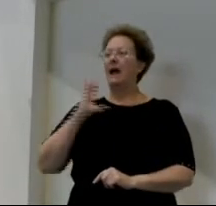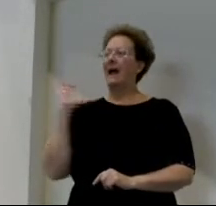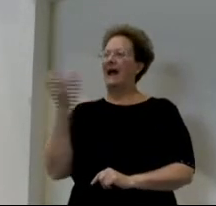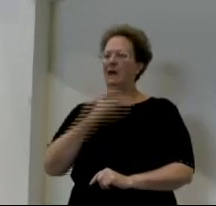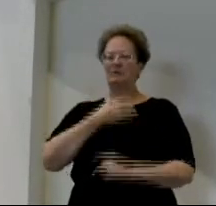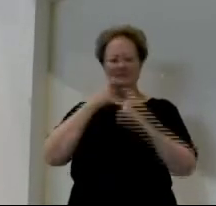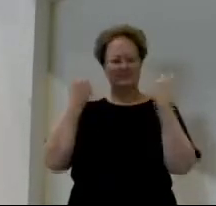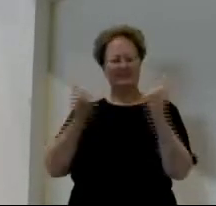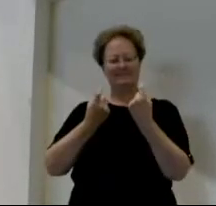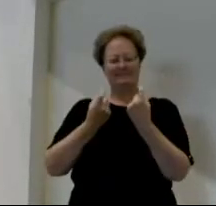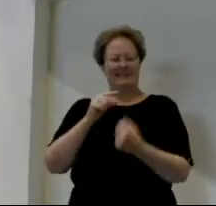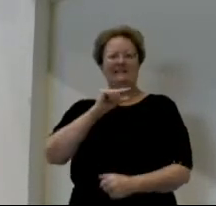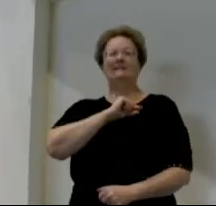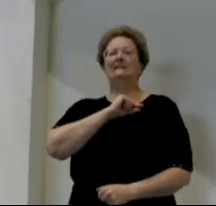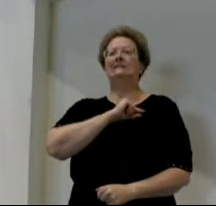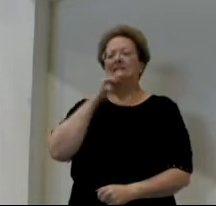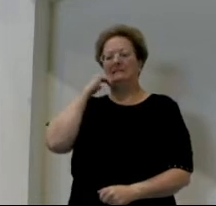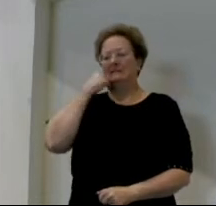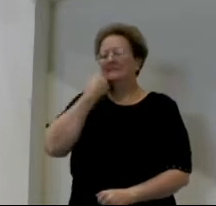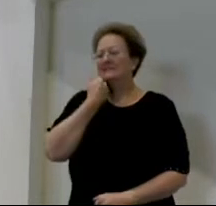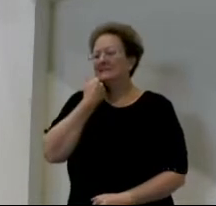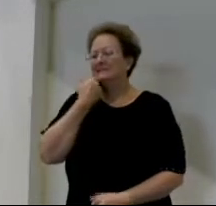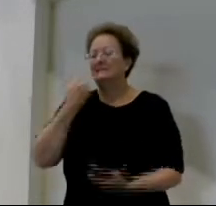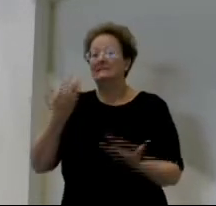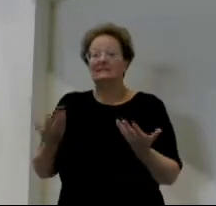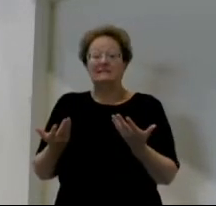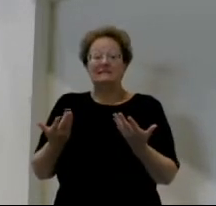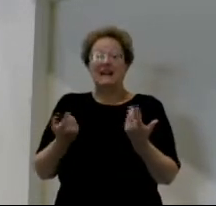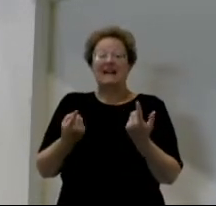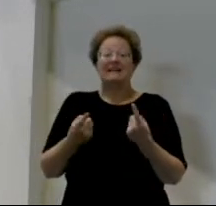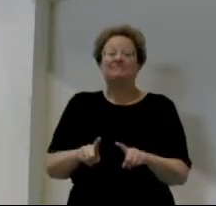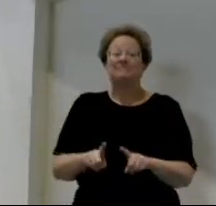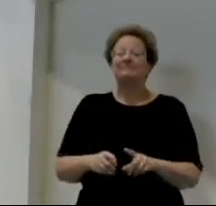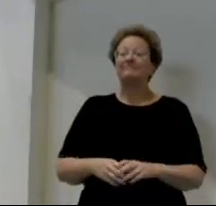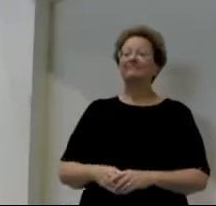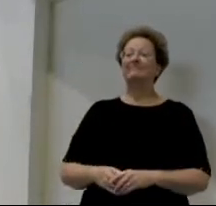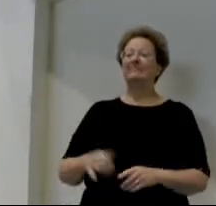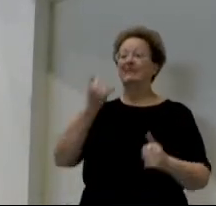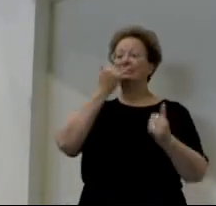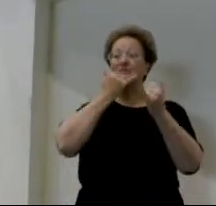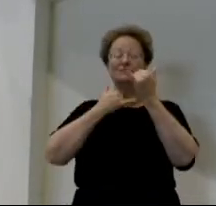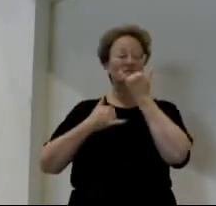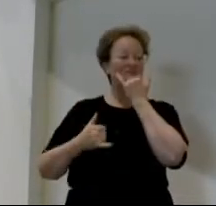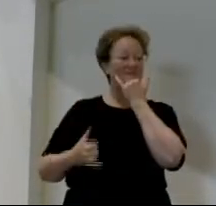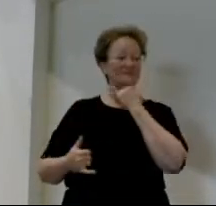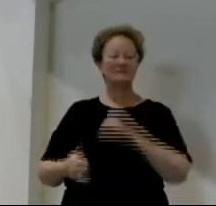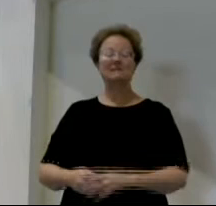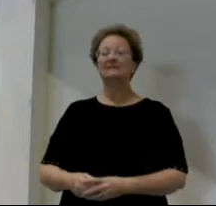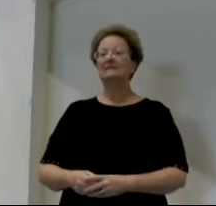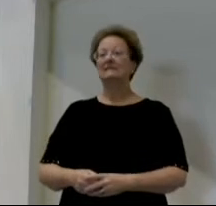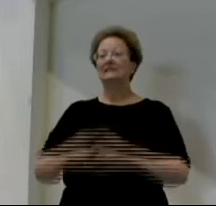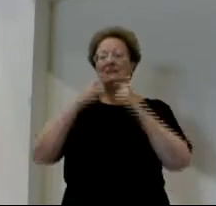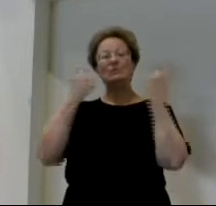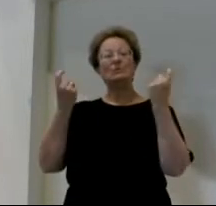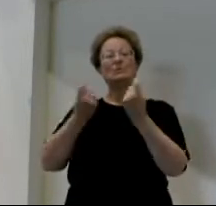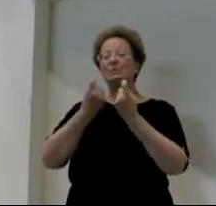shame, our transgressions and our iniquities, our faults and our failures, our shortcomings, our idiosyncrasies, whatever